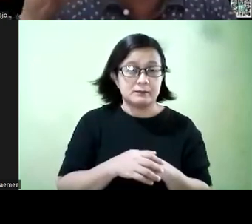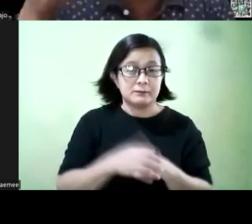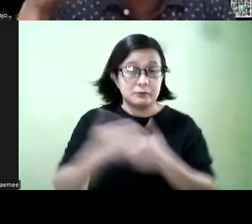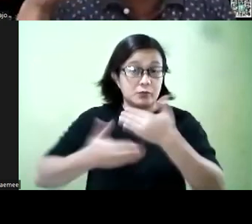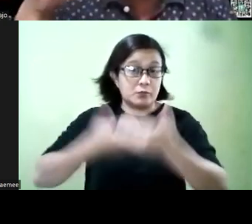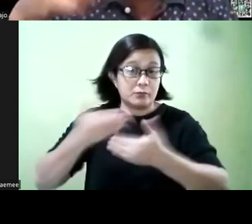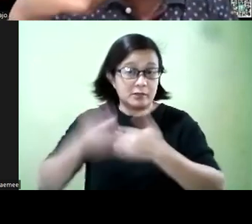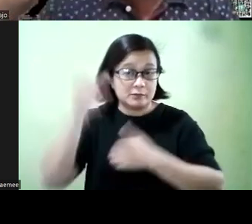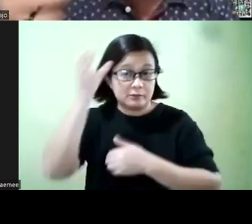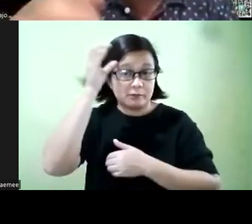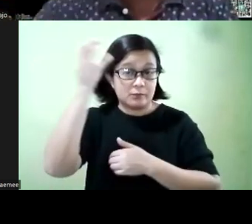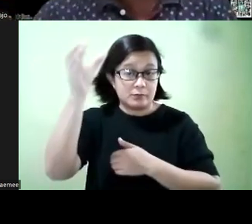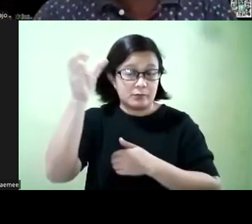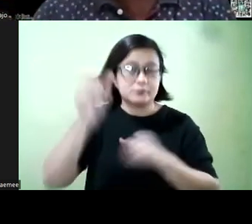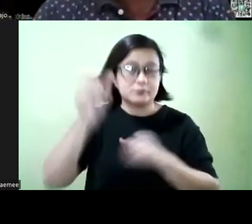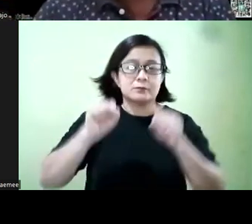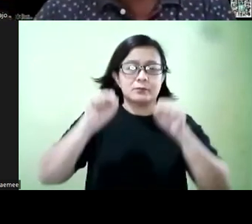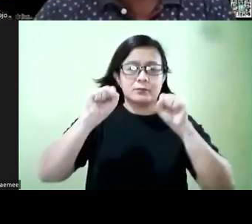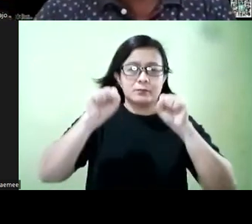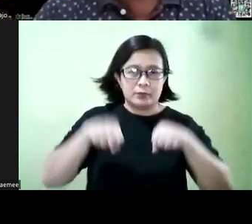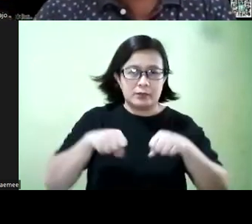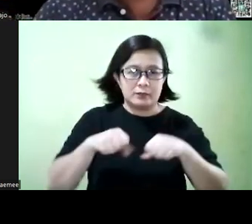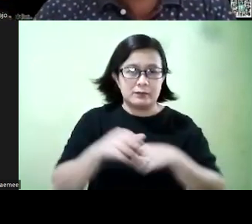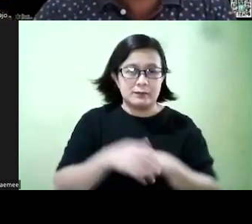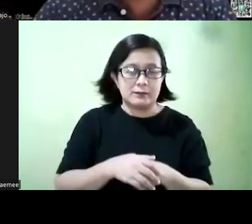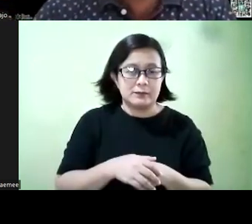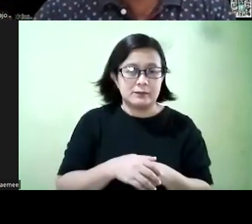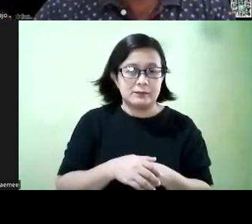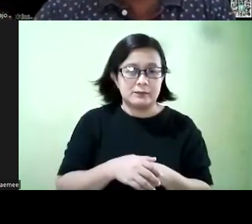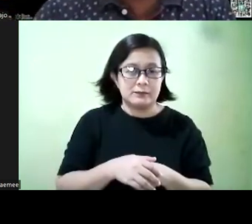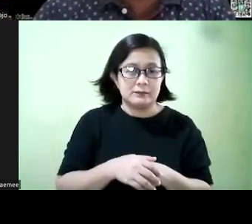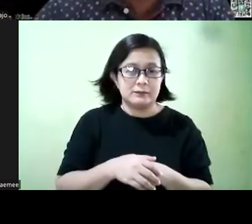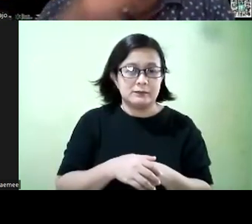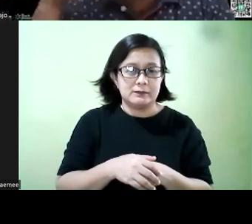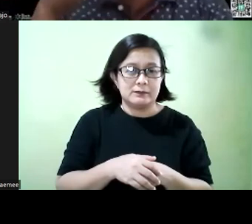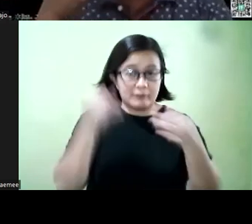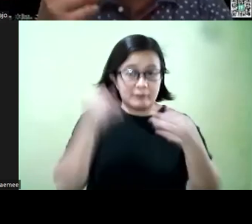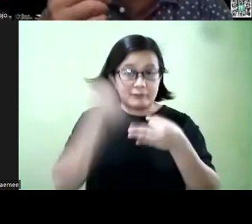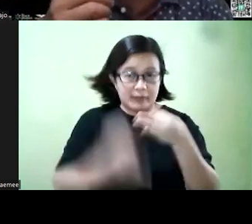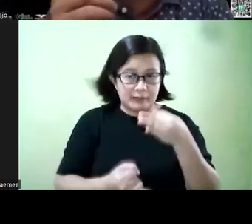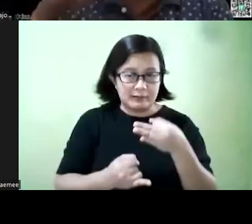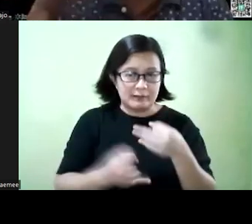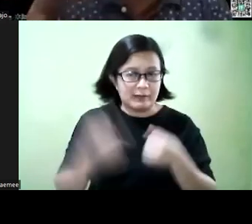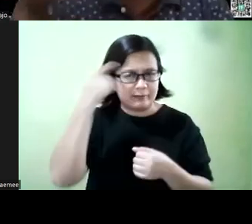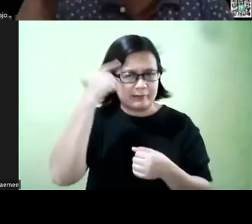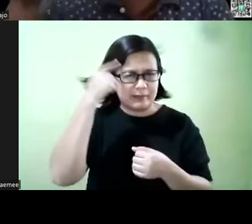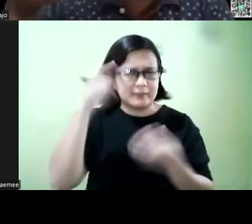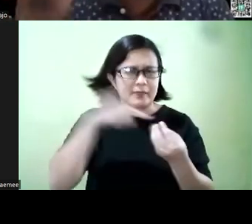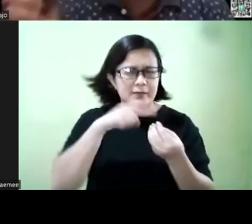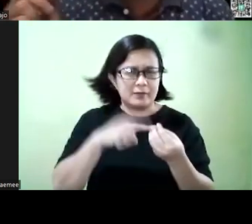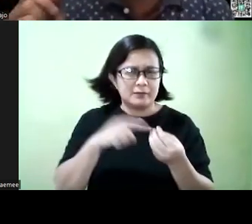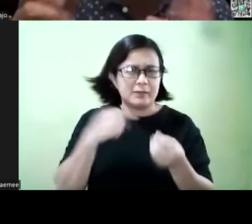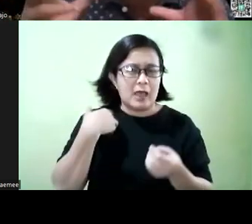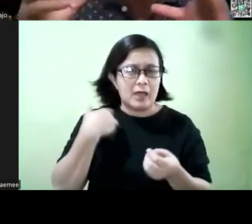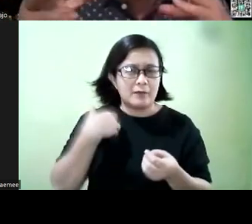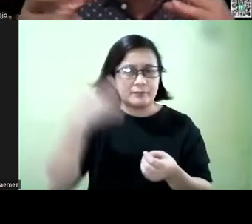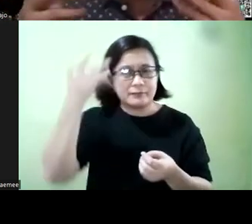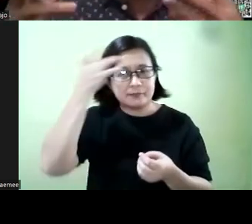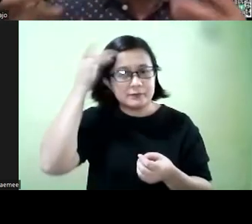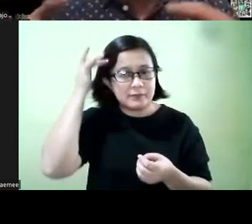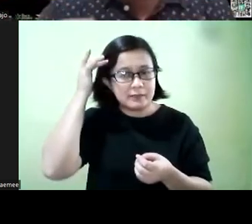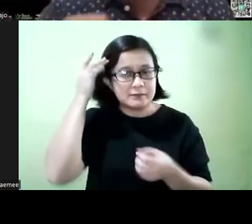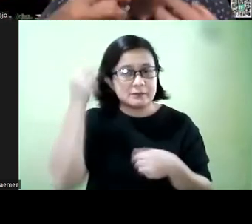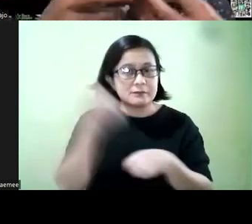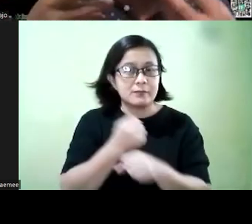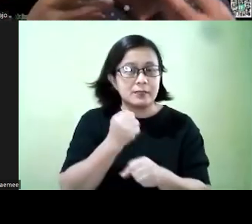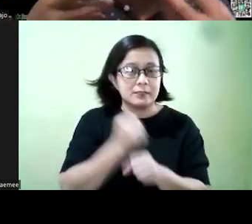the concept, you can even make money on it by licensing. So yeah, think about those things. It's all about sense making, meaning making